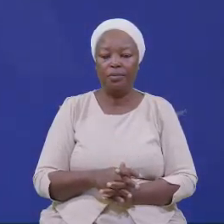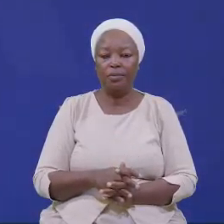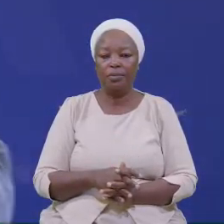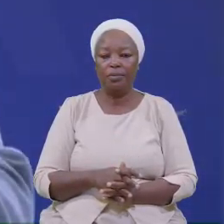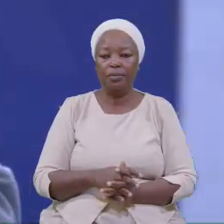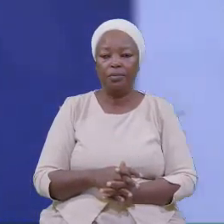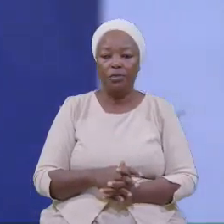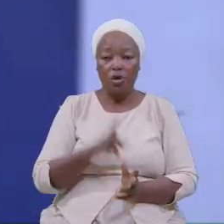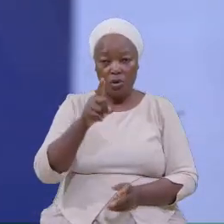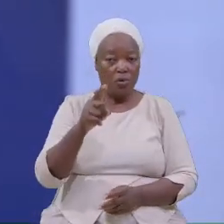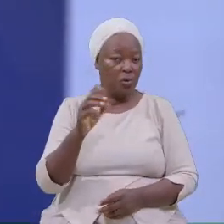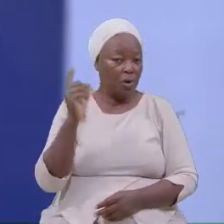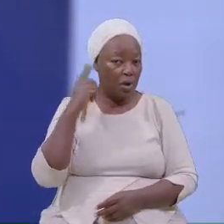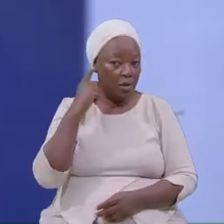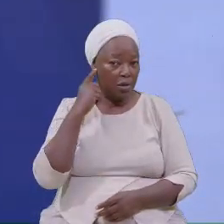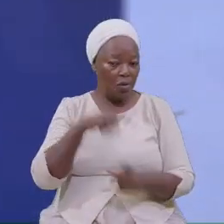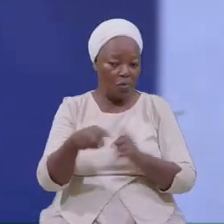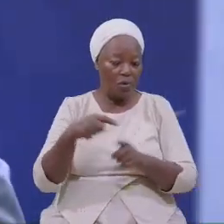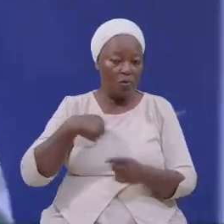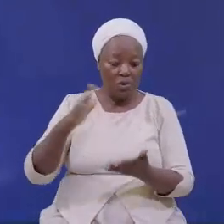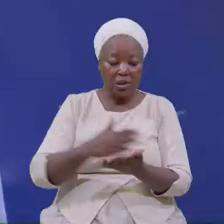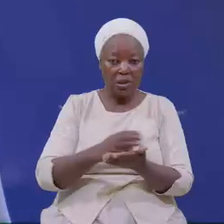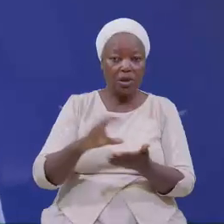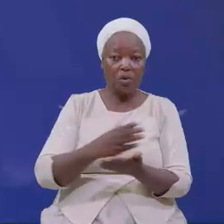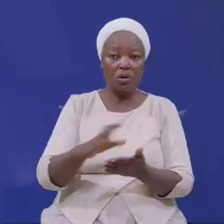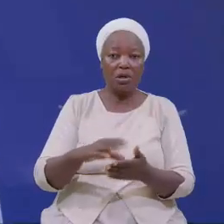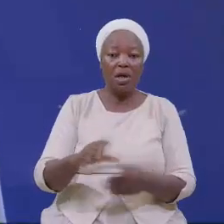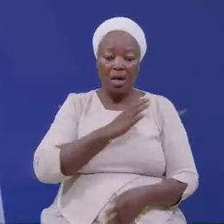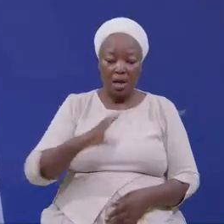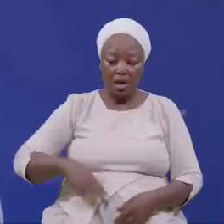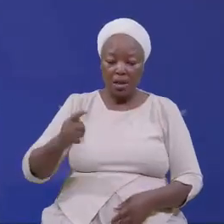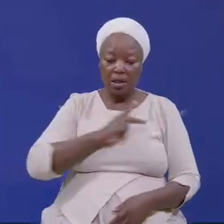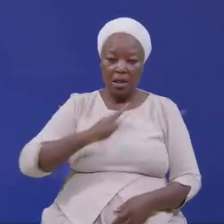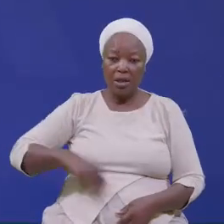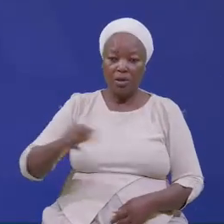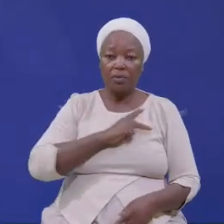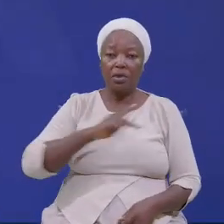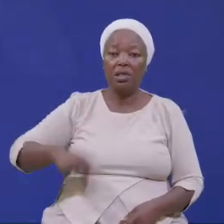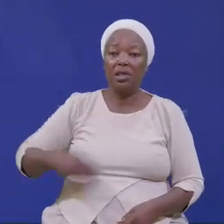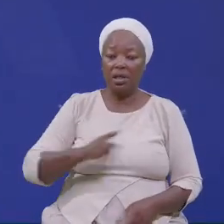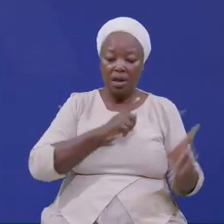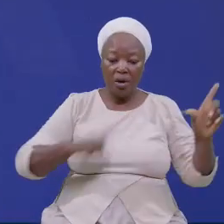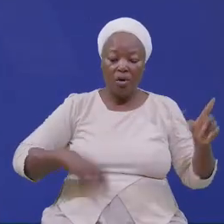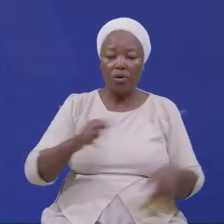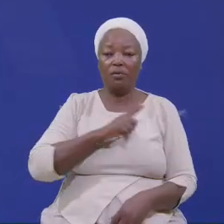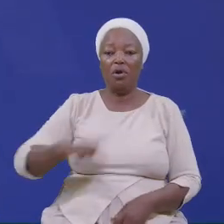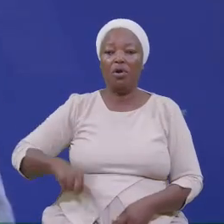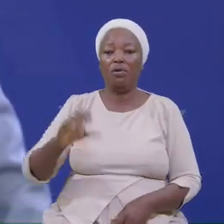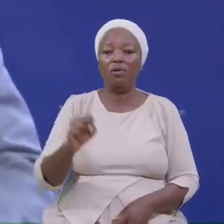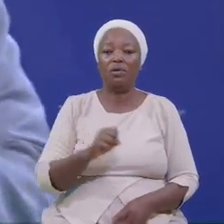You heard when we were singing crosses, Christ, the King of Kings and the Lord of Lords.